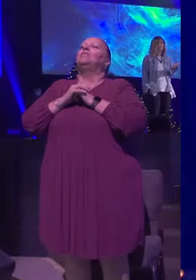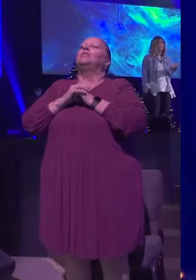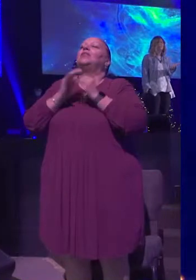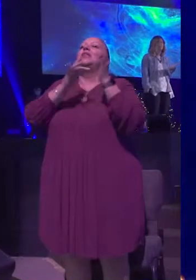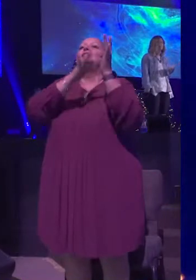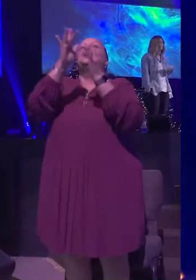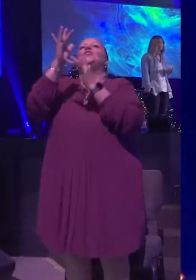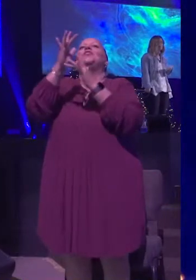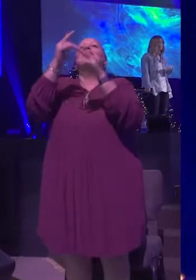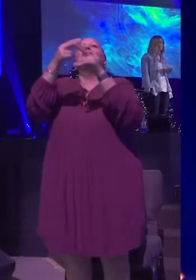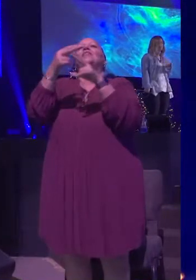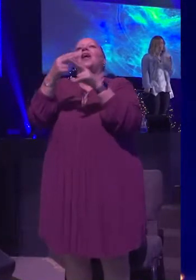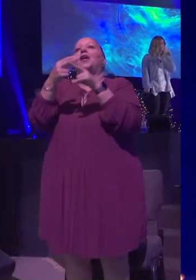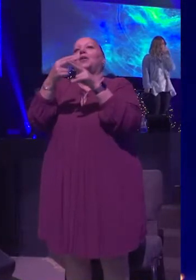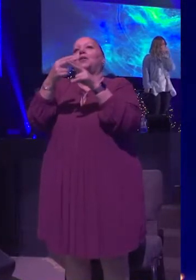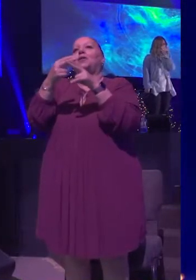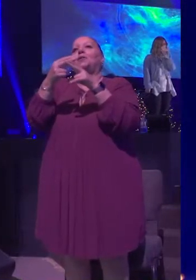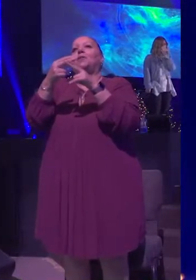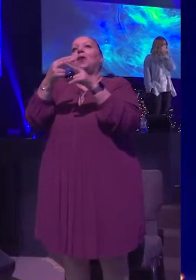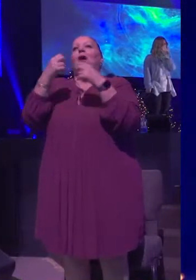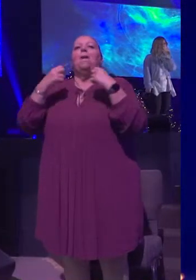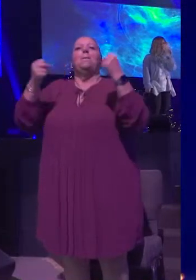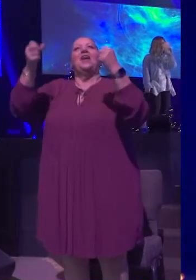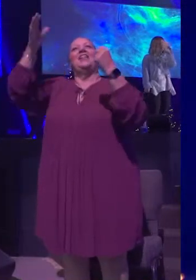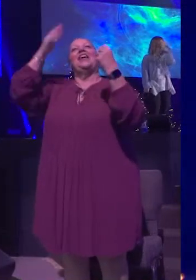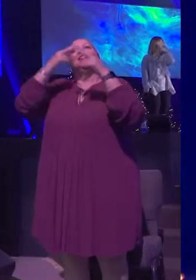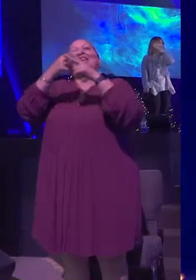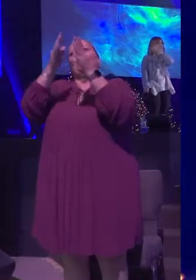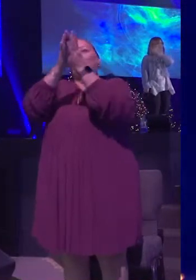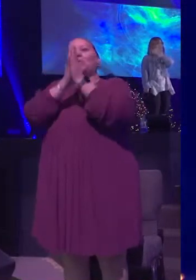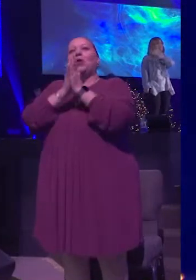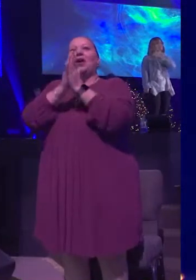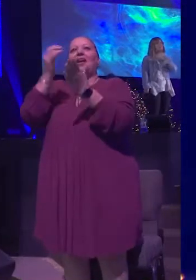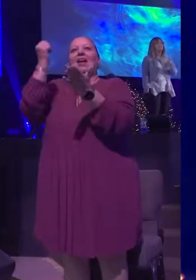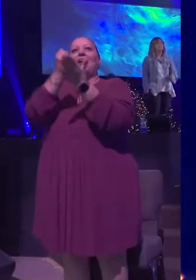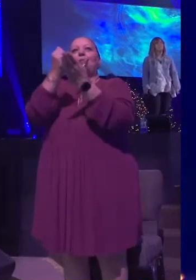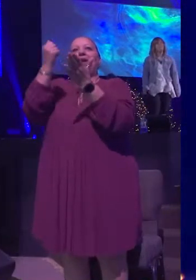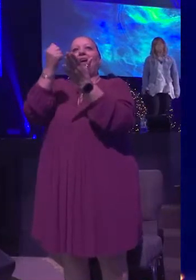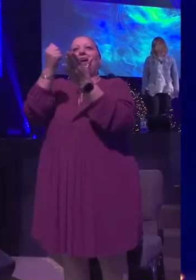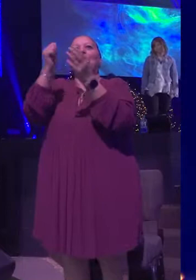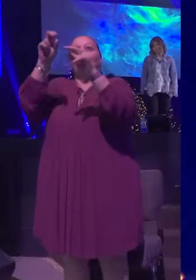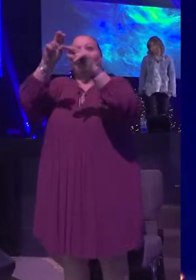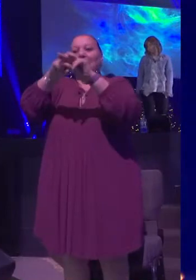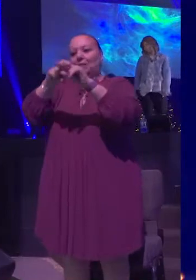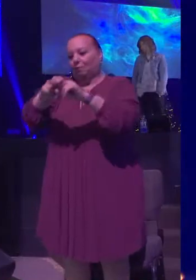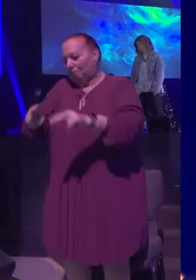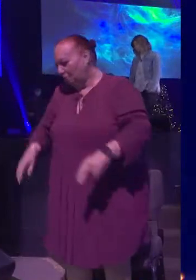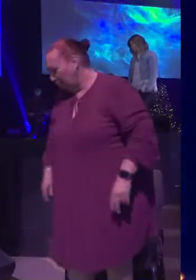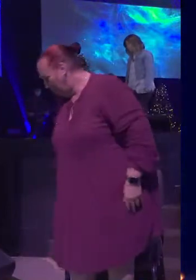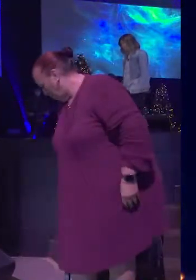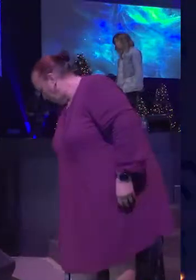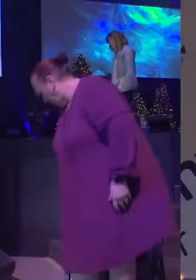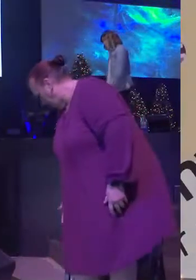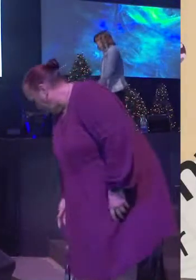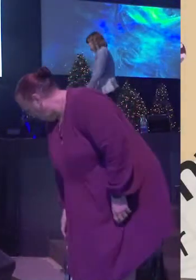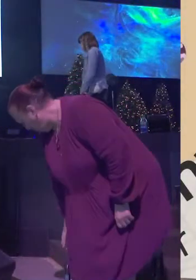it's in Jesus' name, our mighty God's name, that we pray, amen. Amen. You can have a seat.